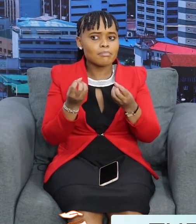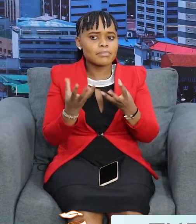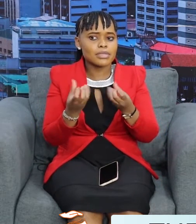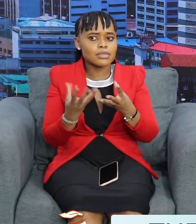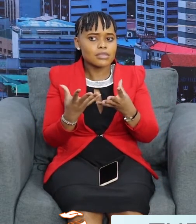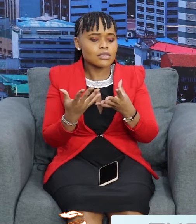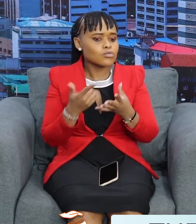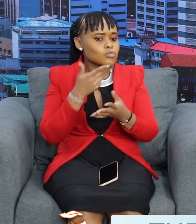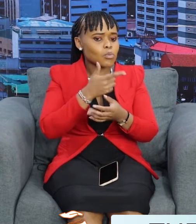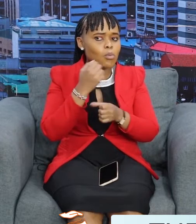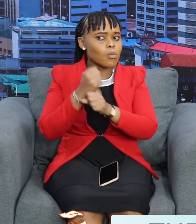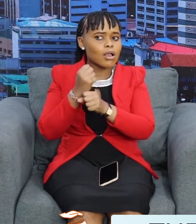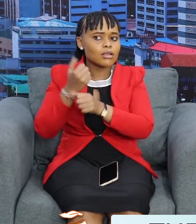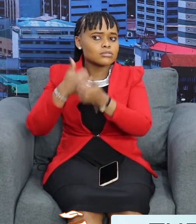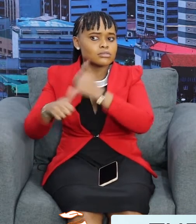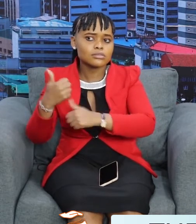in filmmaking. That is amazing.